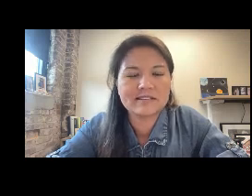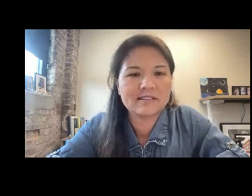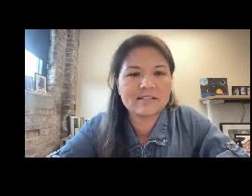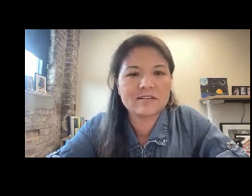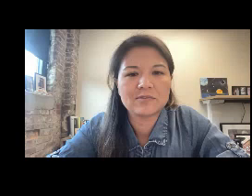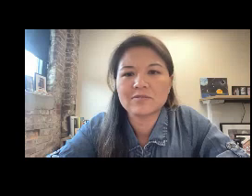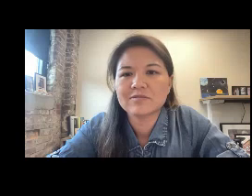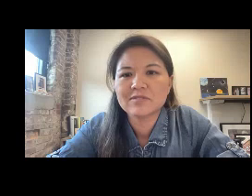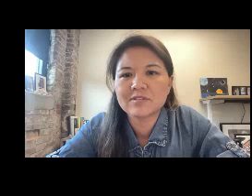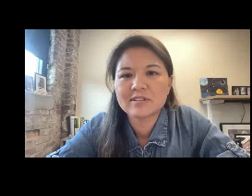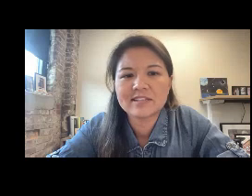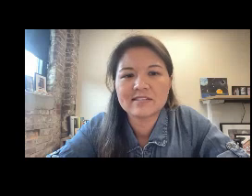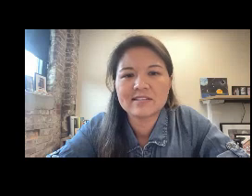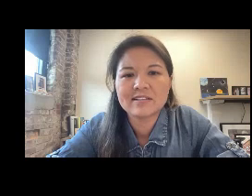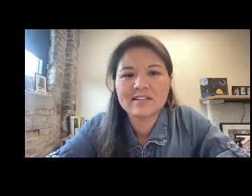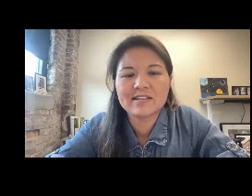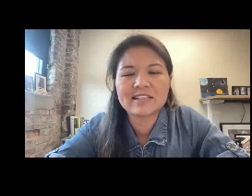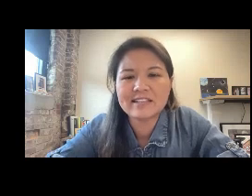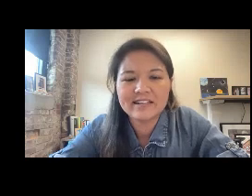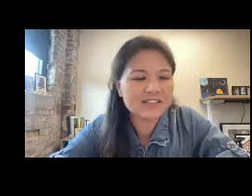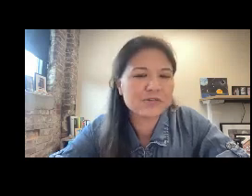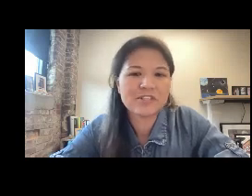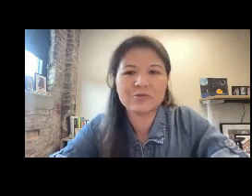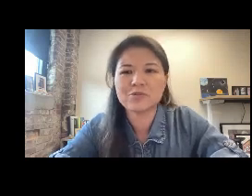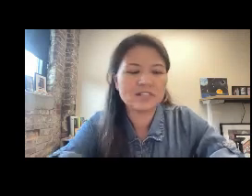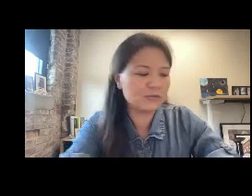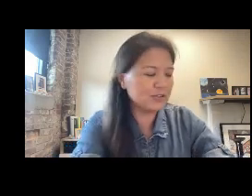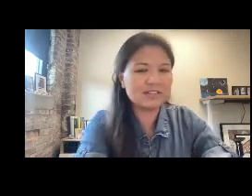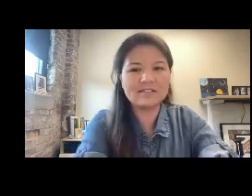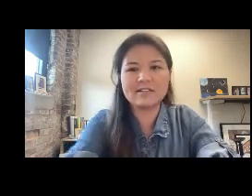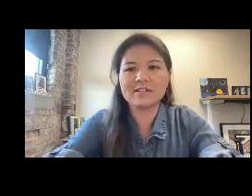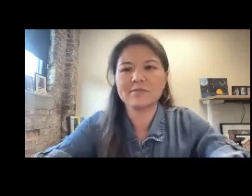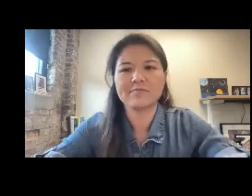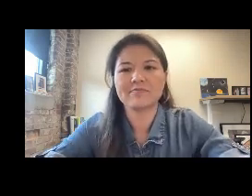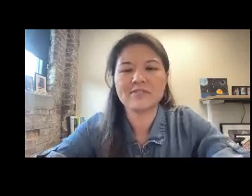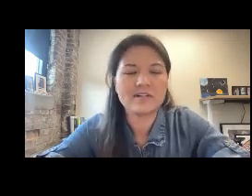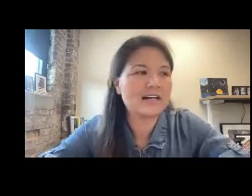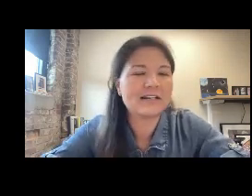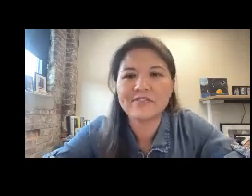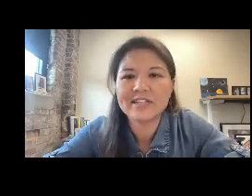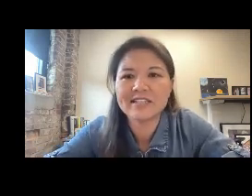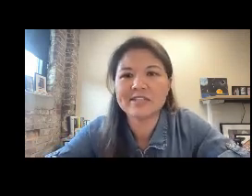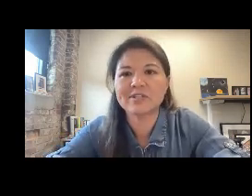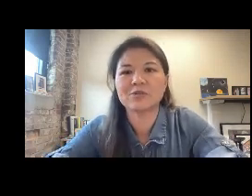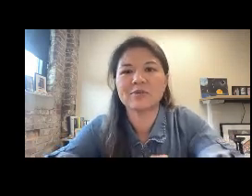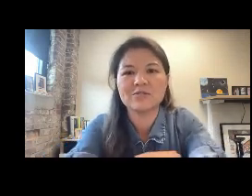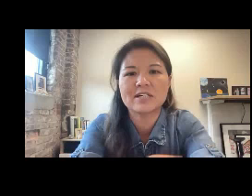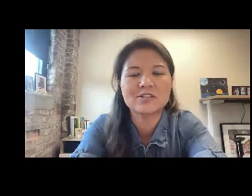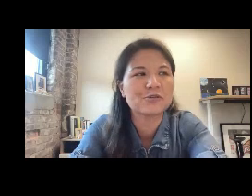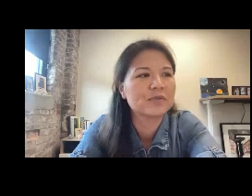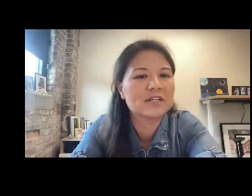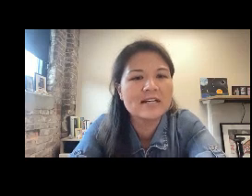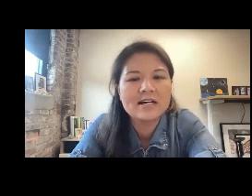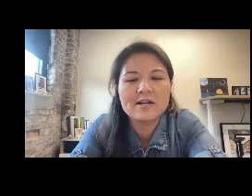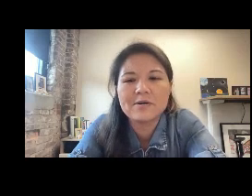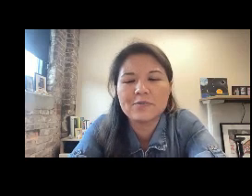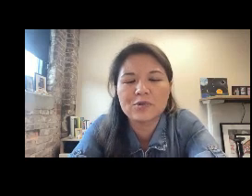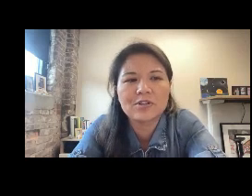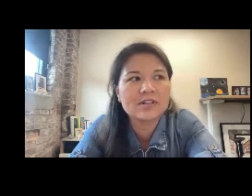Okay, let's see. I'm sorry, go ahead. Can I ask a question real quick? And if I need to email you, we can do that too.